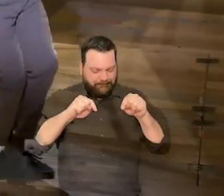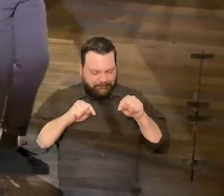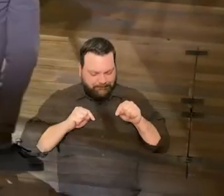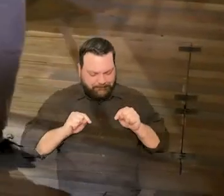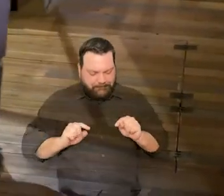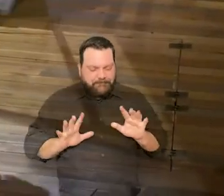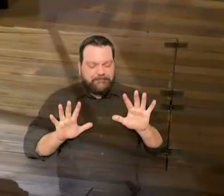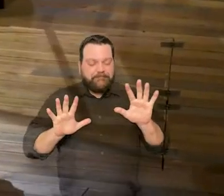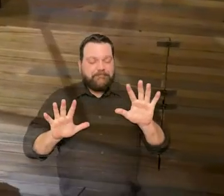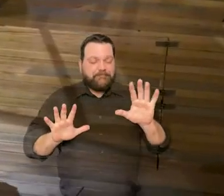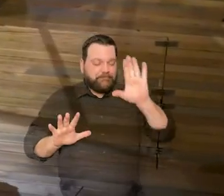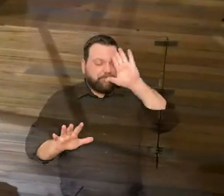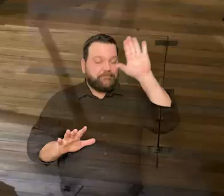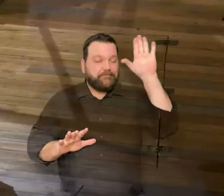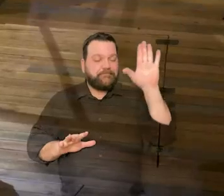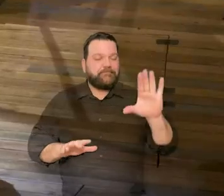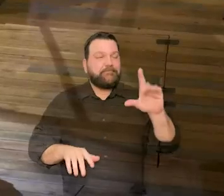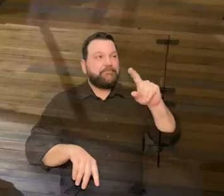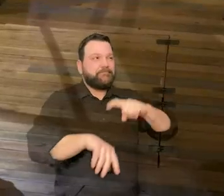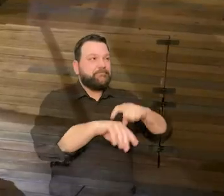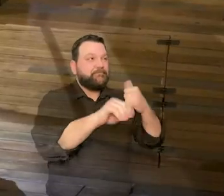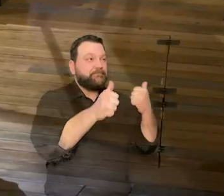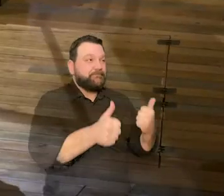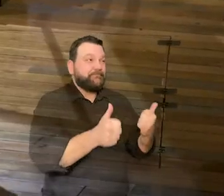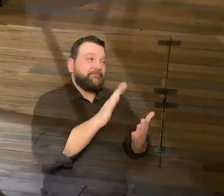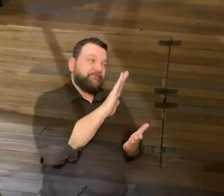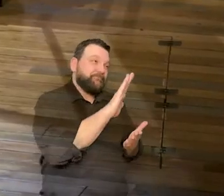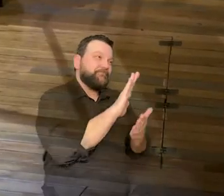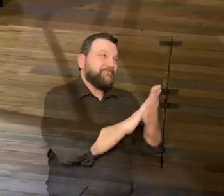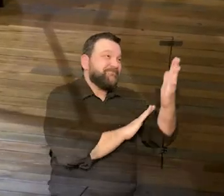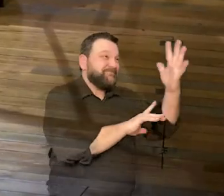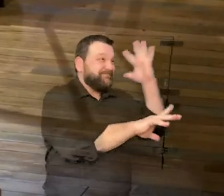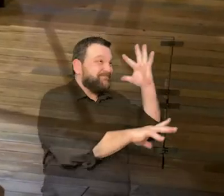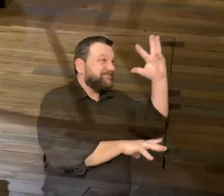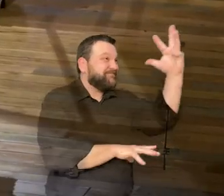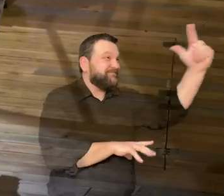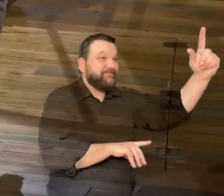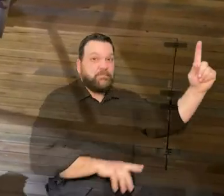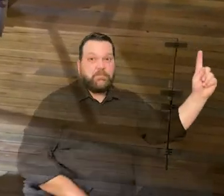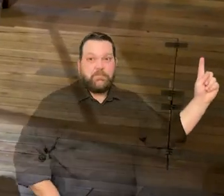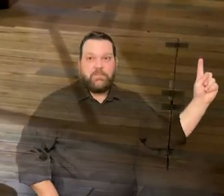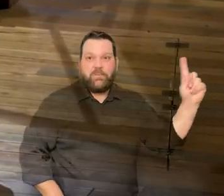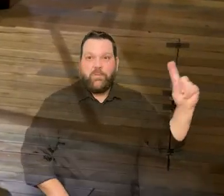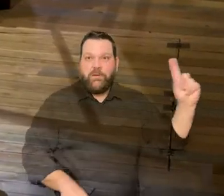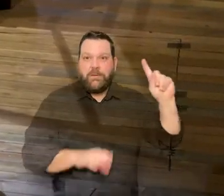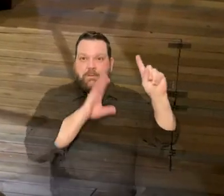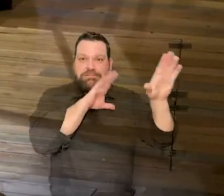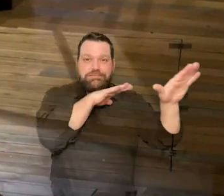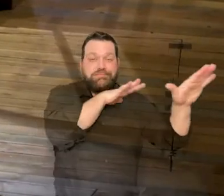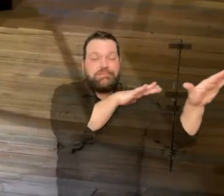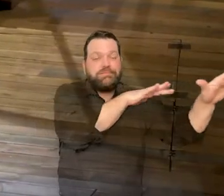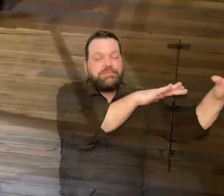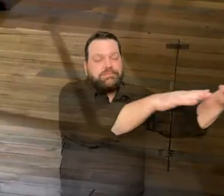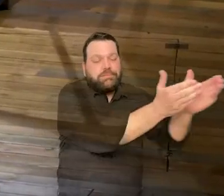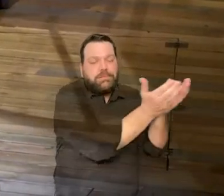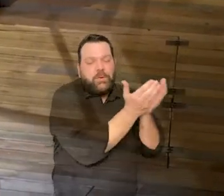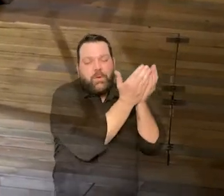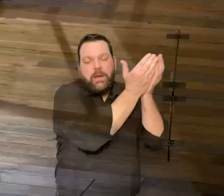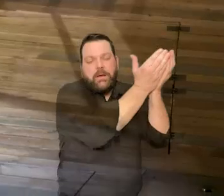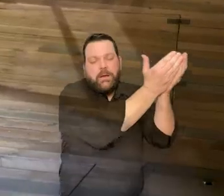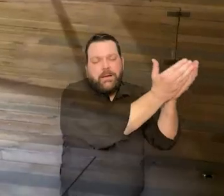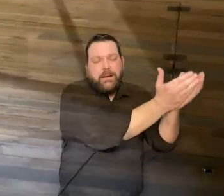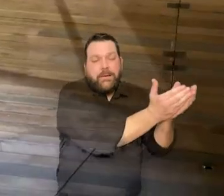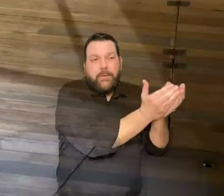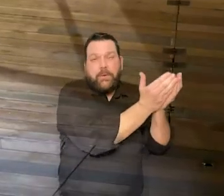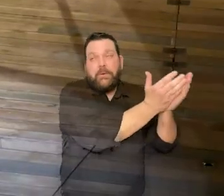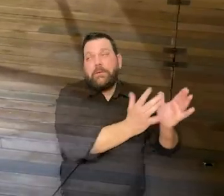people's hats off in the street, that's when I account it high time to get to see